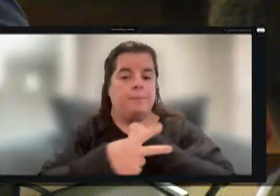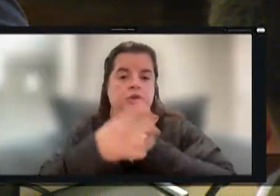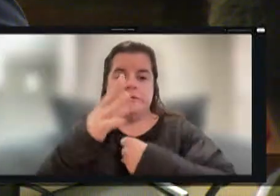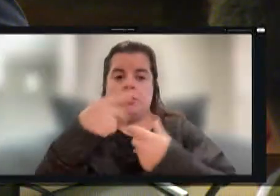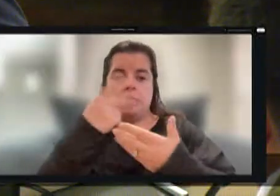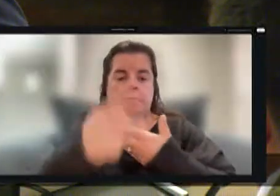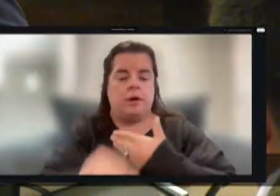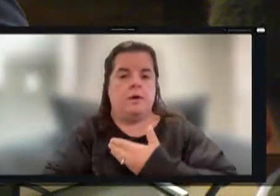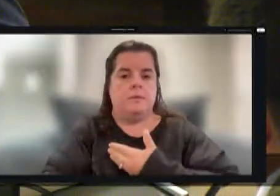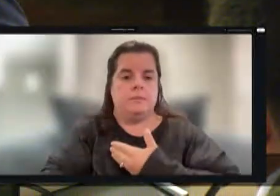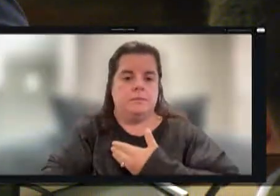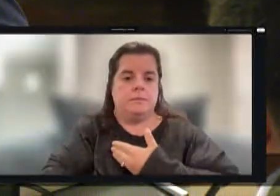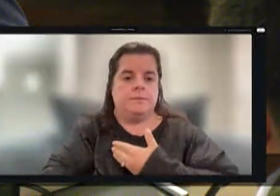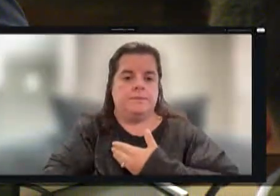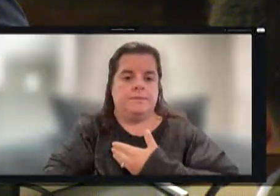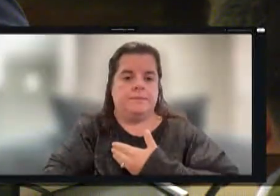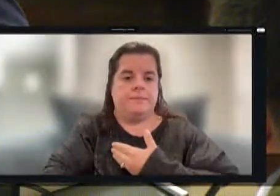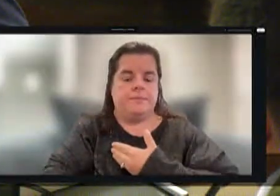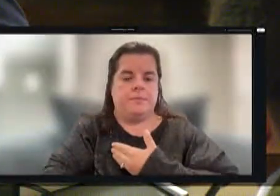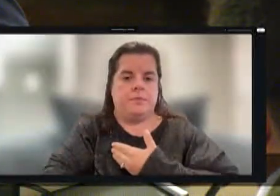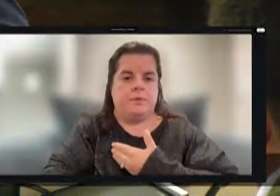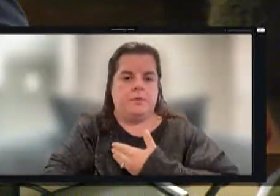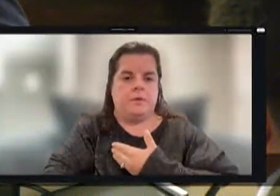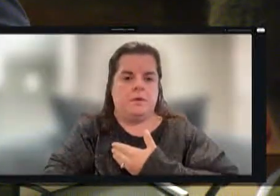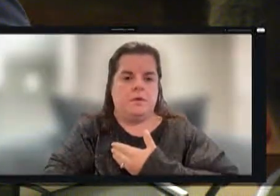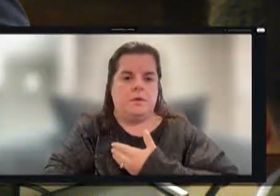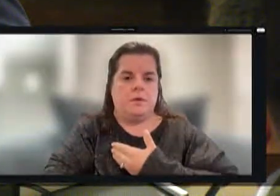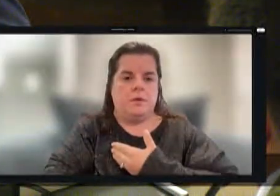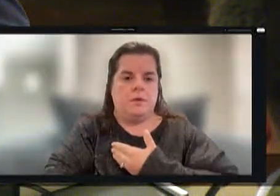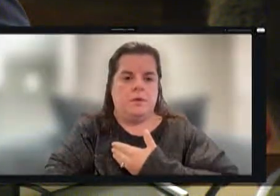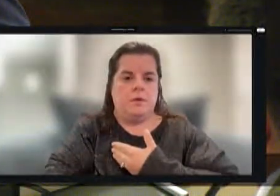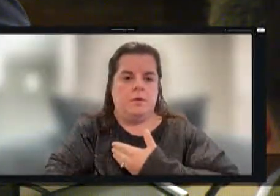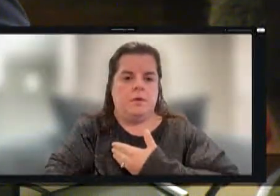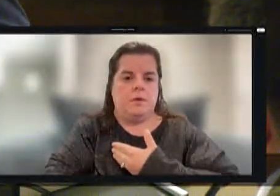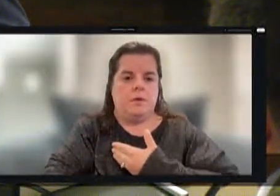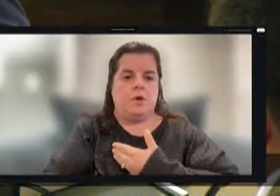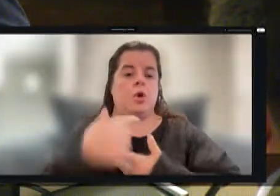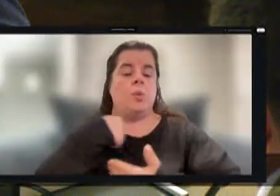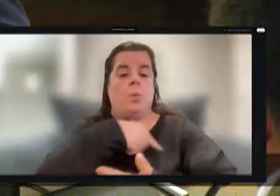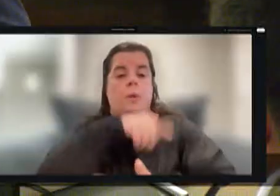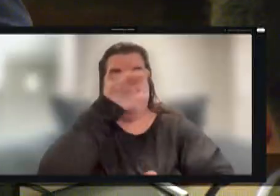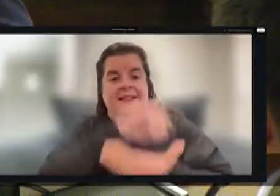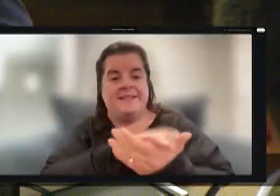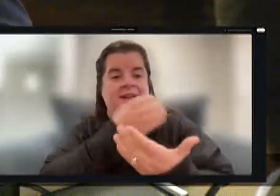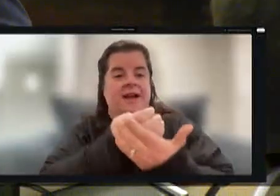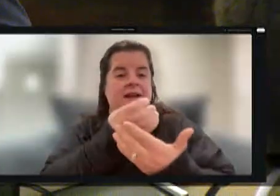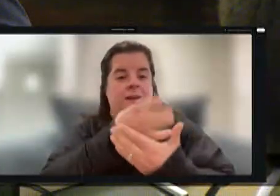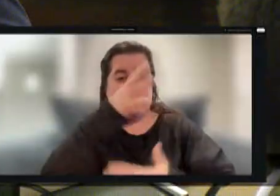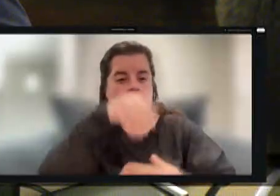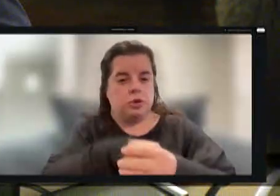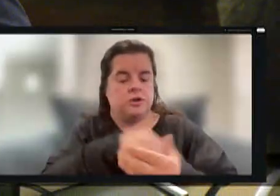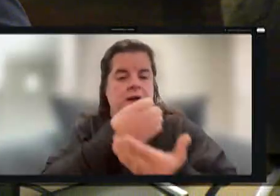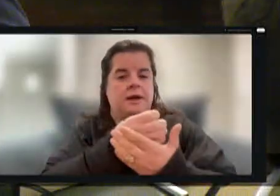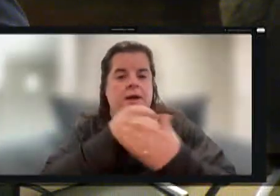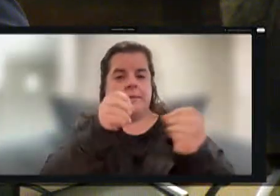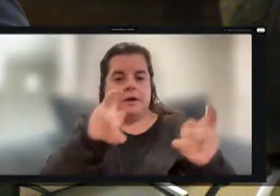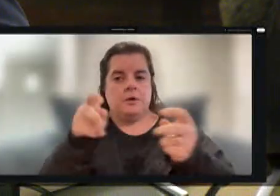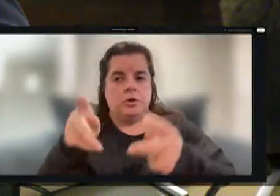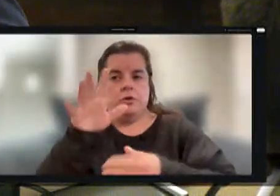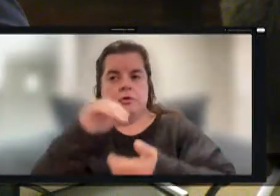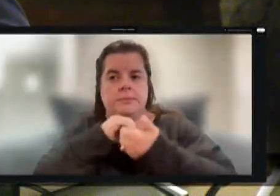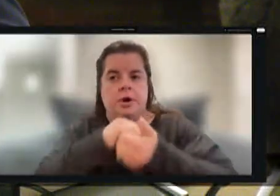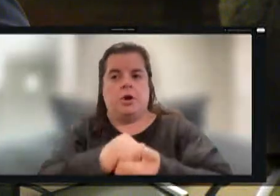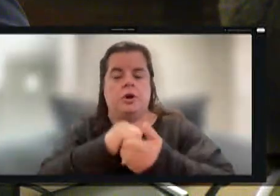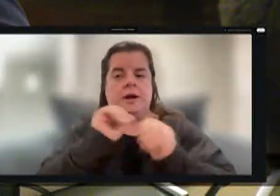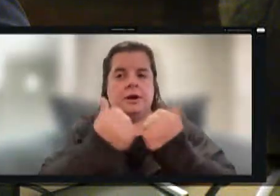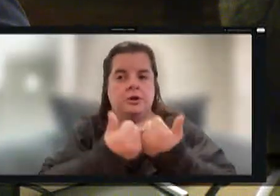that if we really believe in economic inclusion and economic opportunity, that those partner agencies, our other governmental partners,